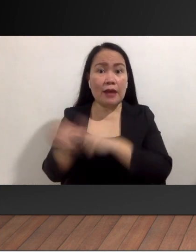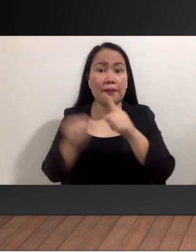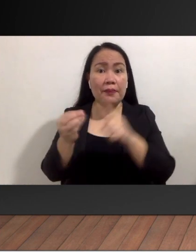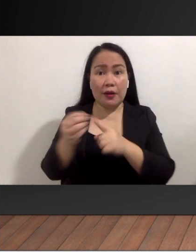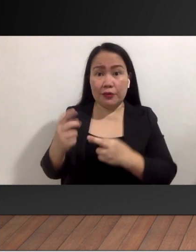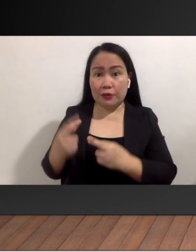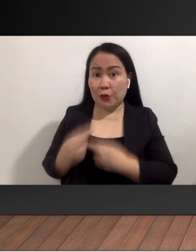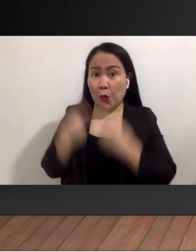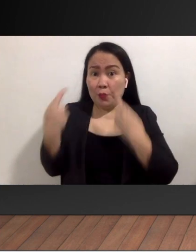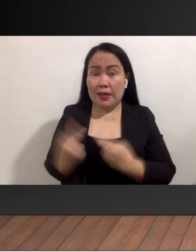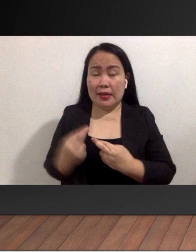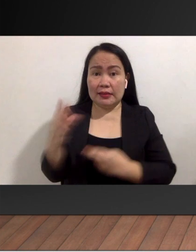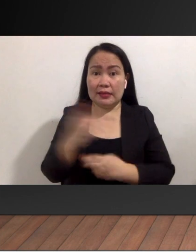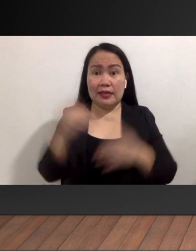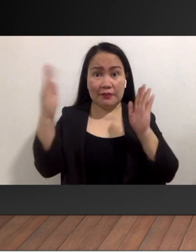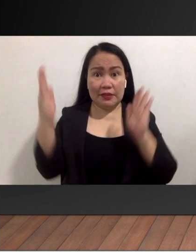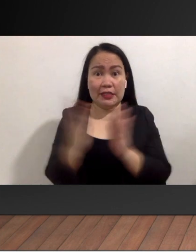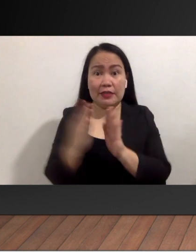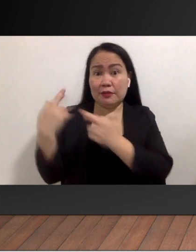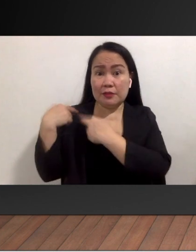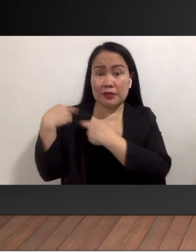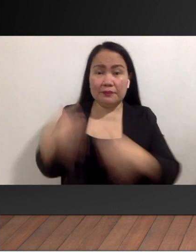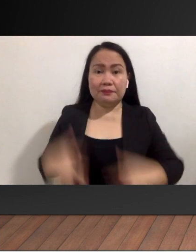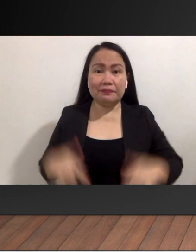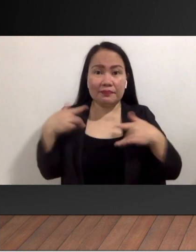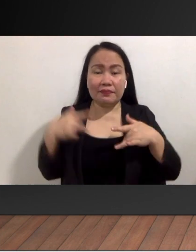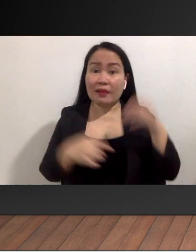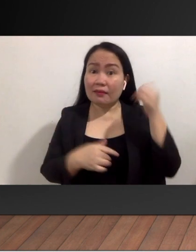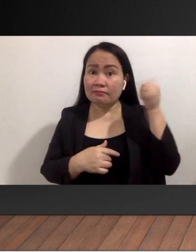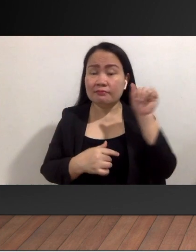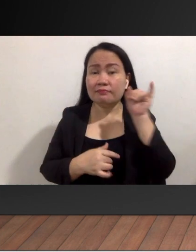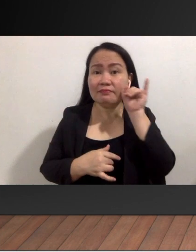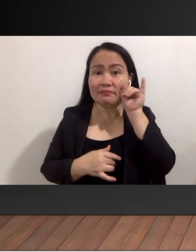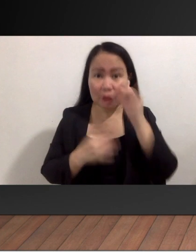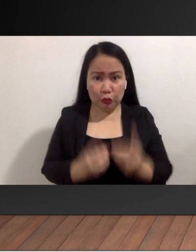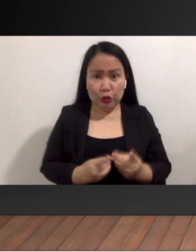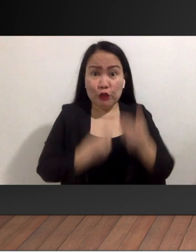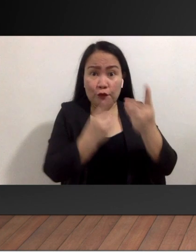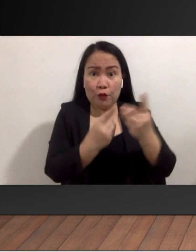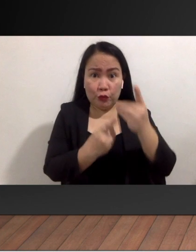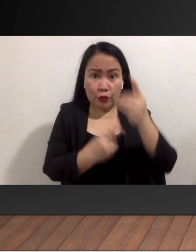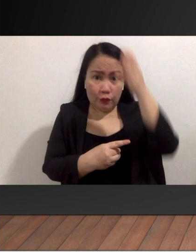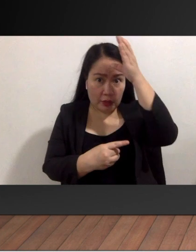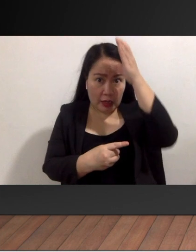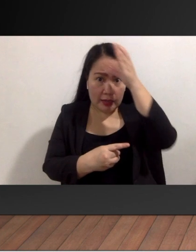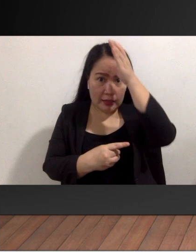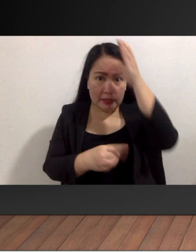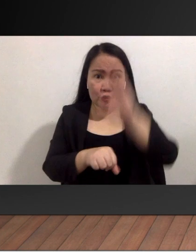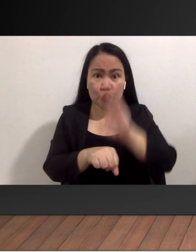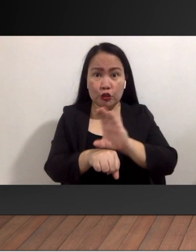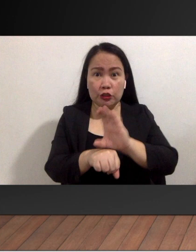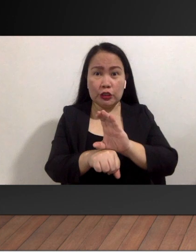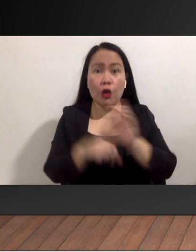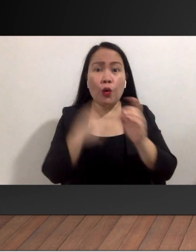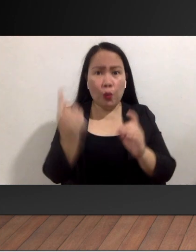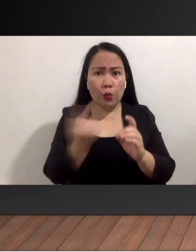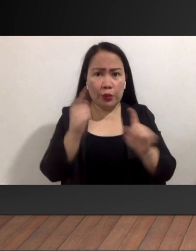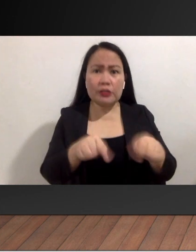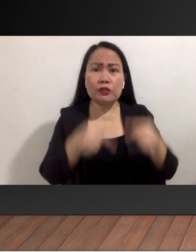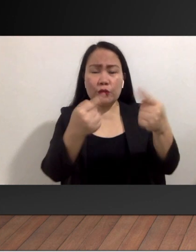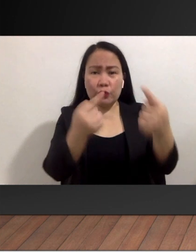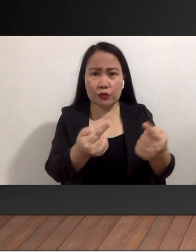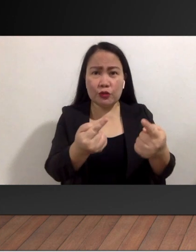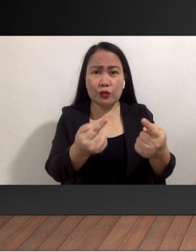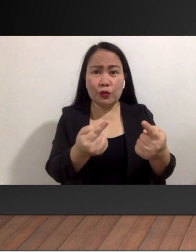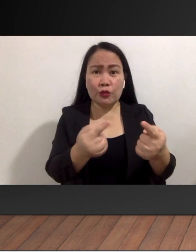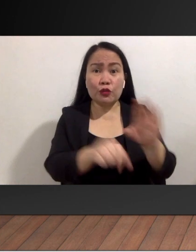an important responsibility in life. Aunt Isabel is a devotee of the Catholic Church. She used to go to